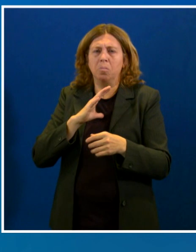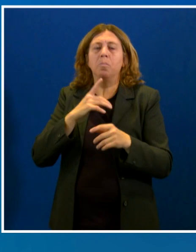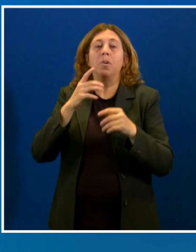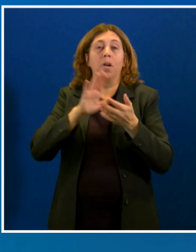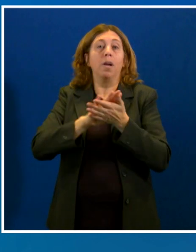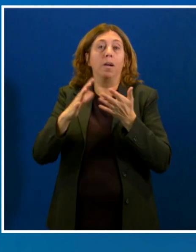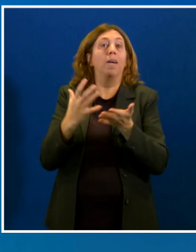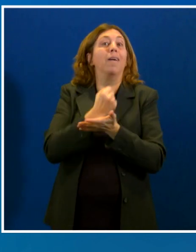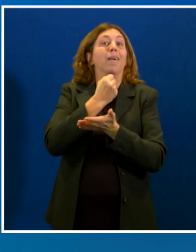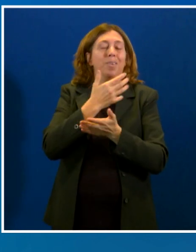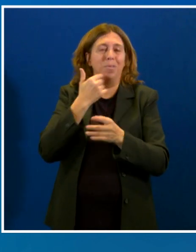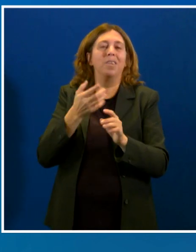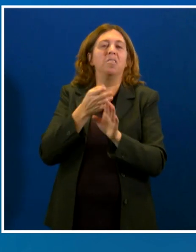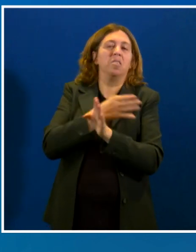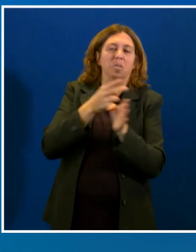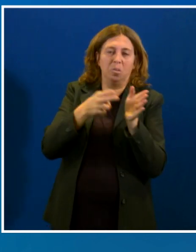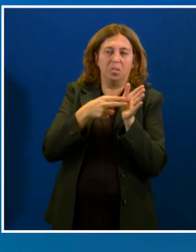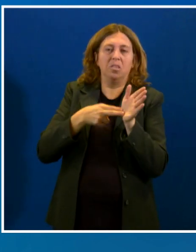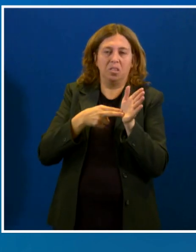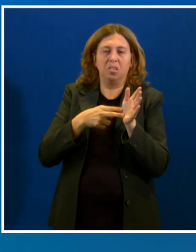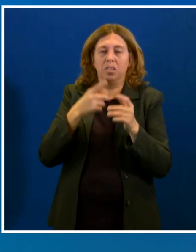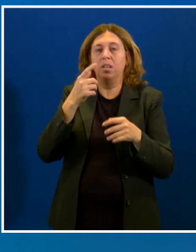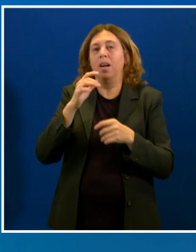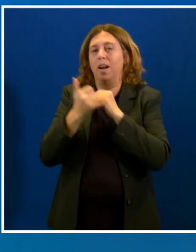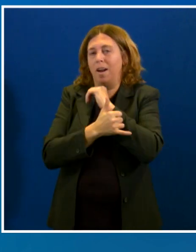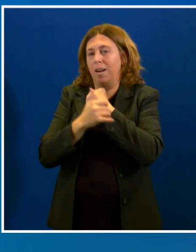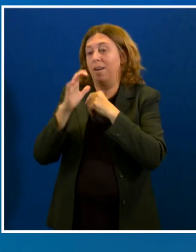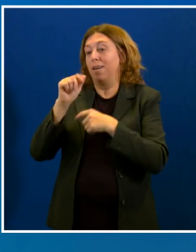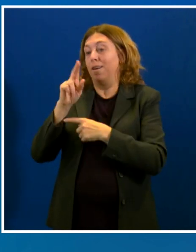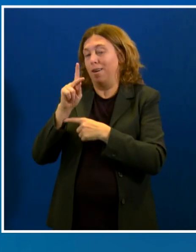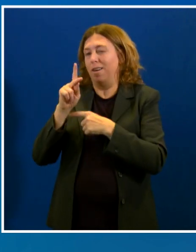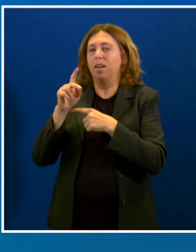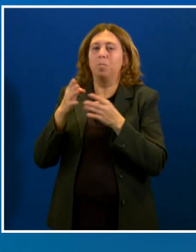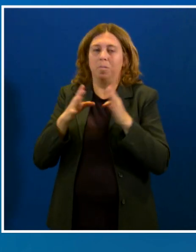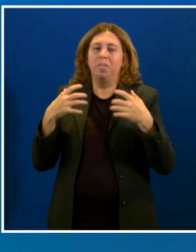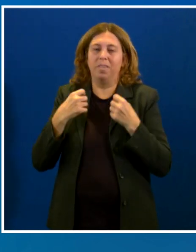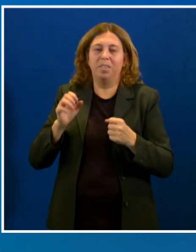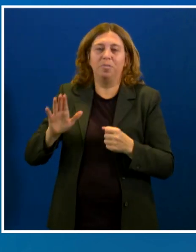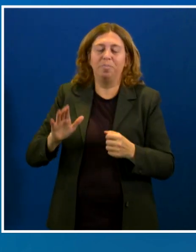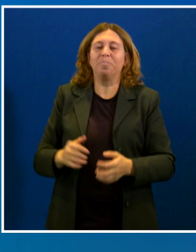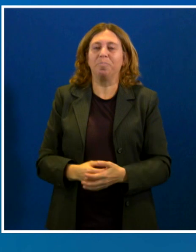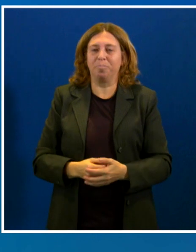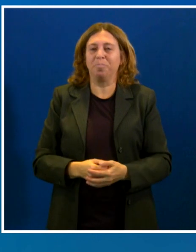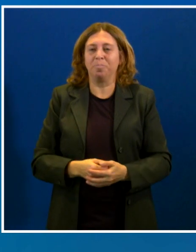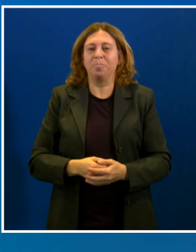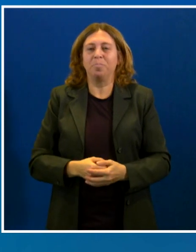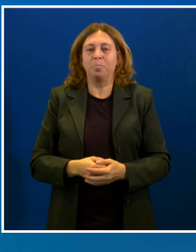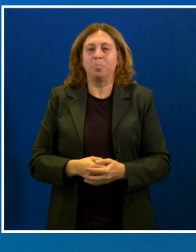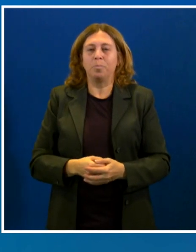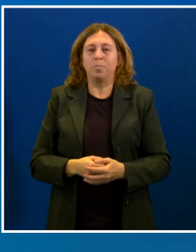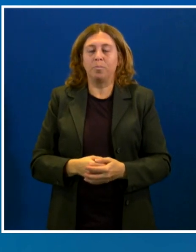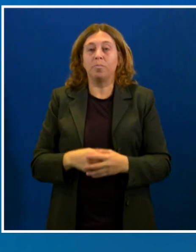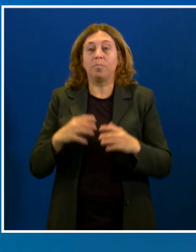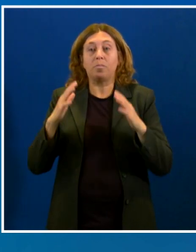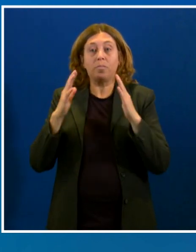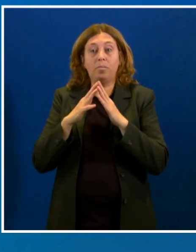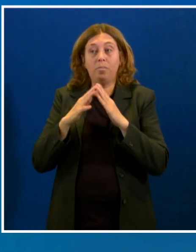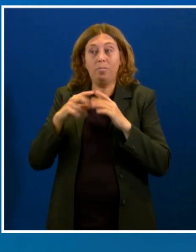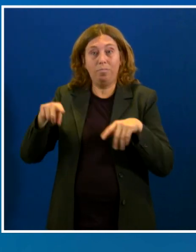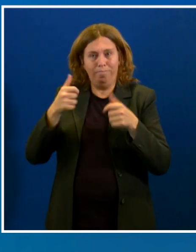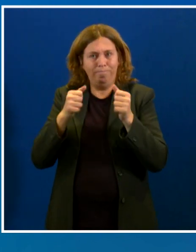County Public Health website. Finally, the city continues to work to support our small businesses,